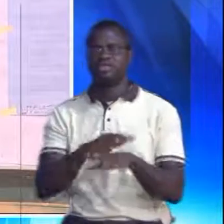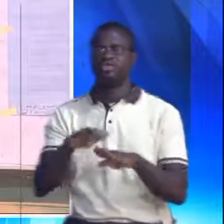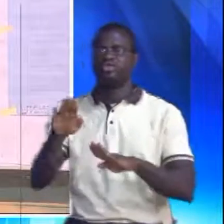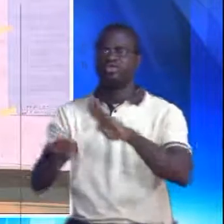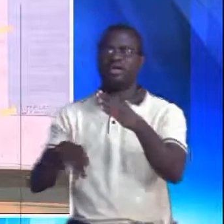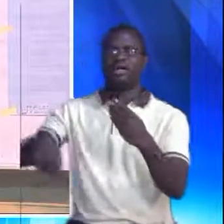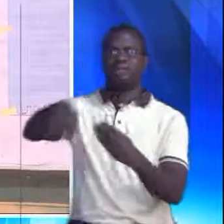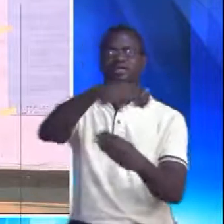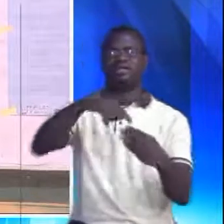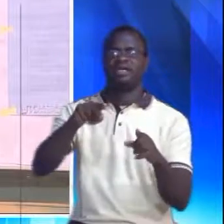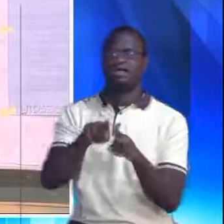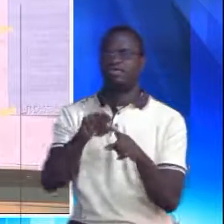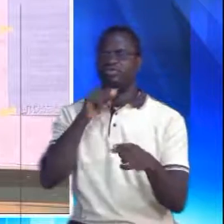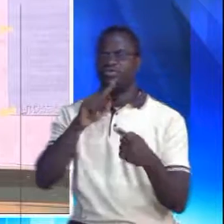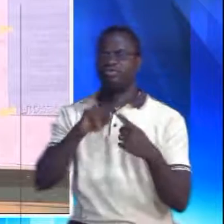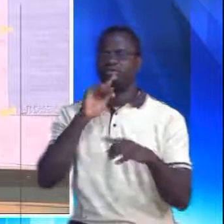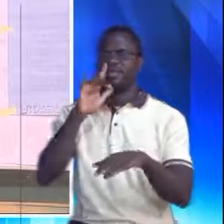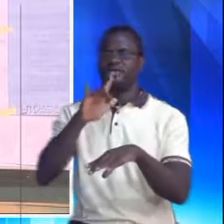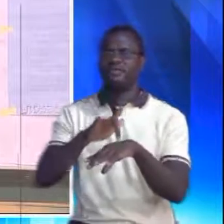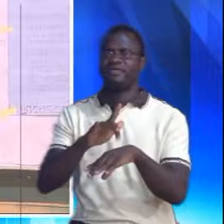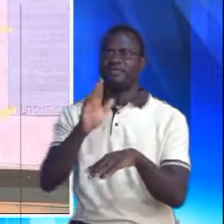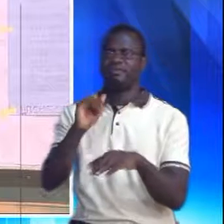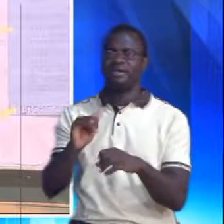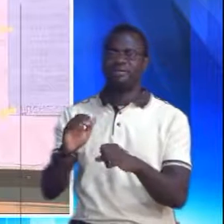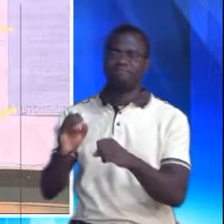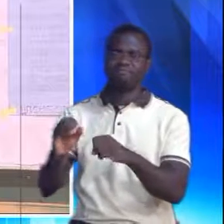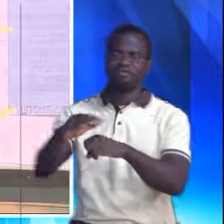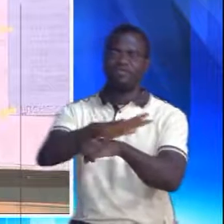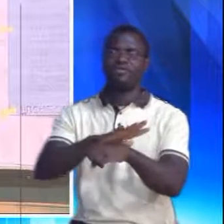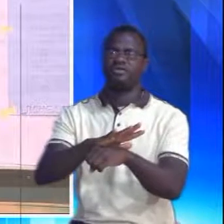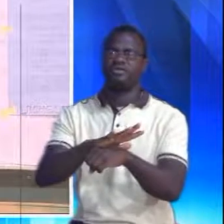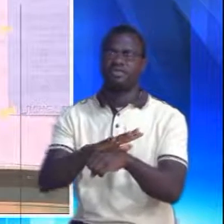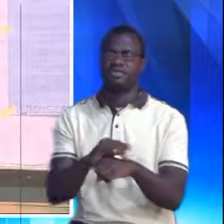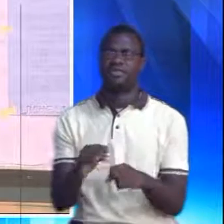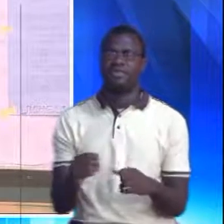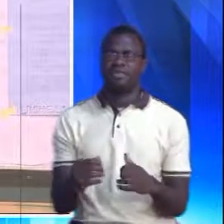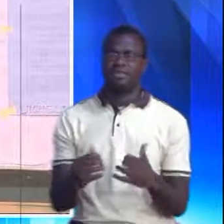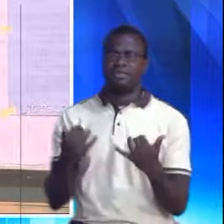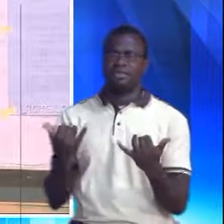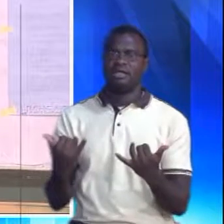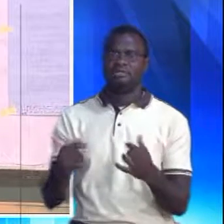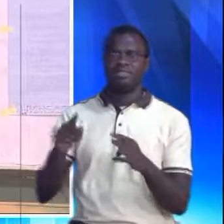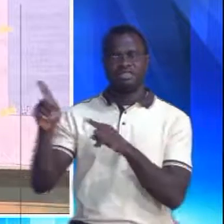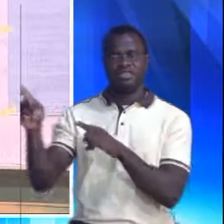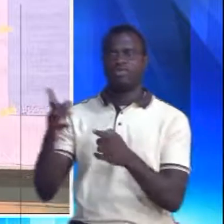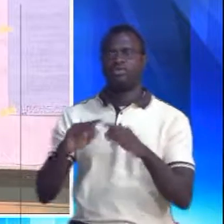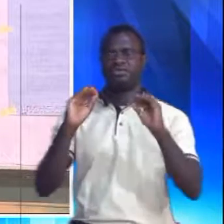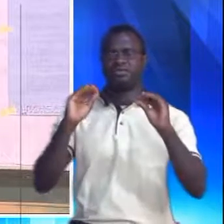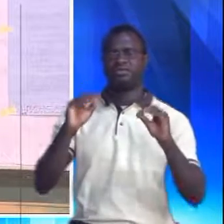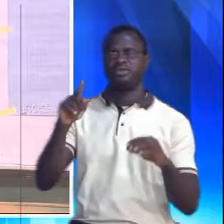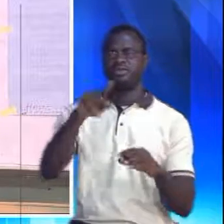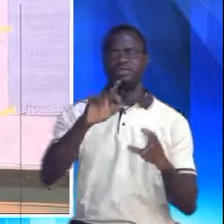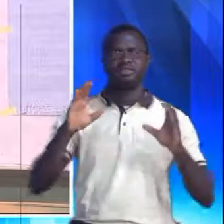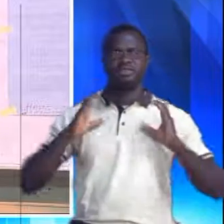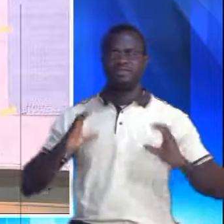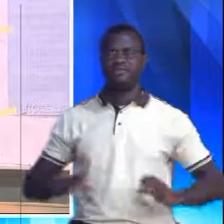lesson. During the last lesson, we look at the human rights. Human rights. And remember, we said